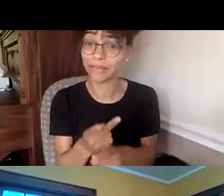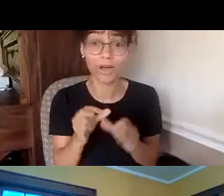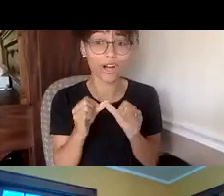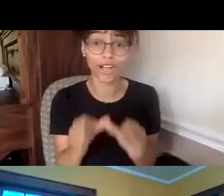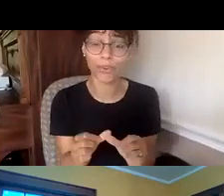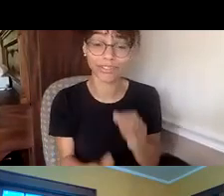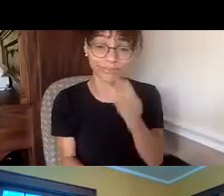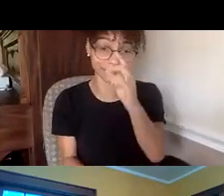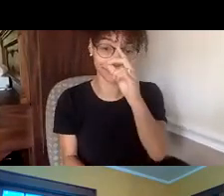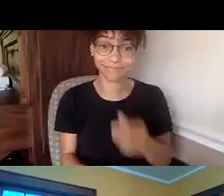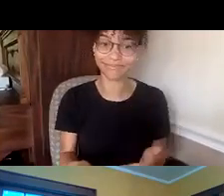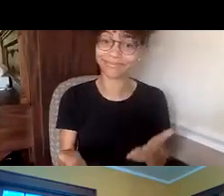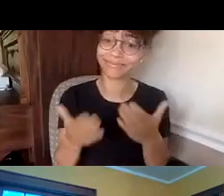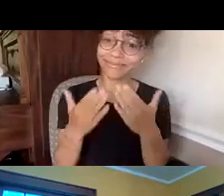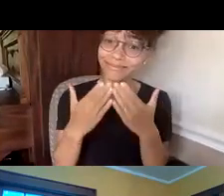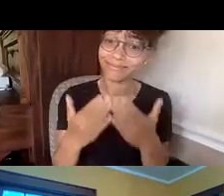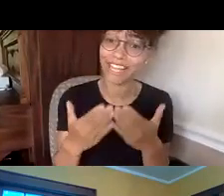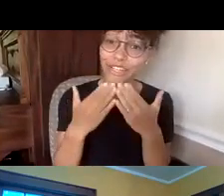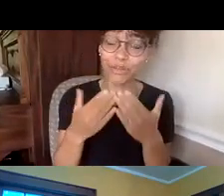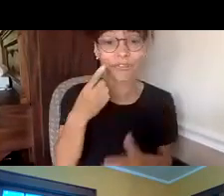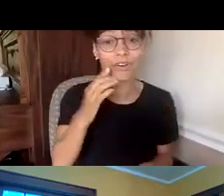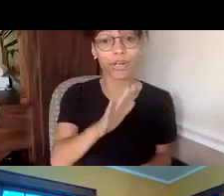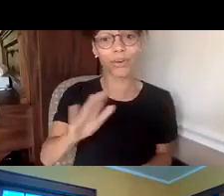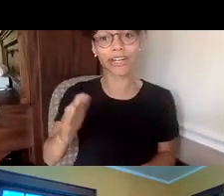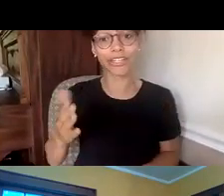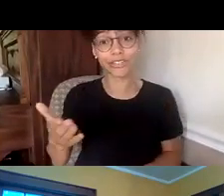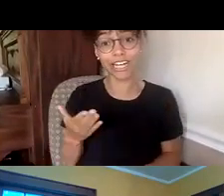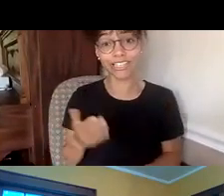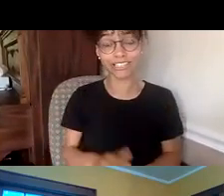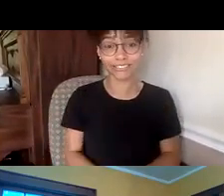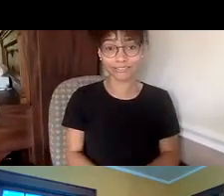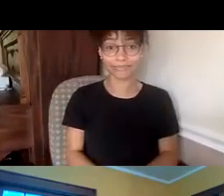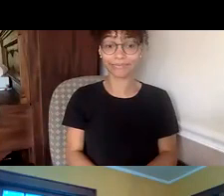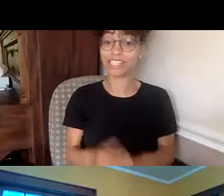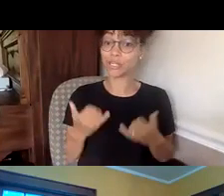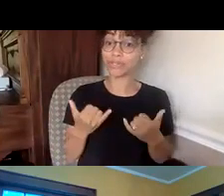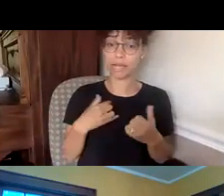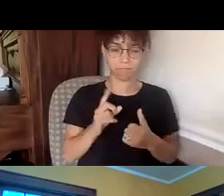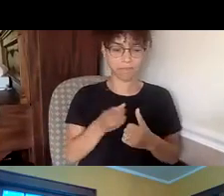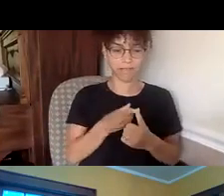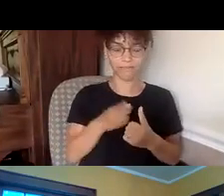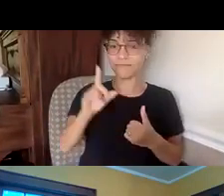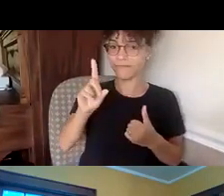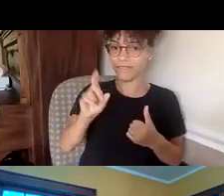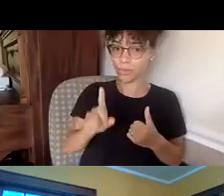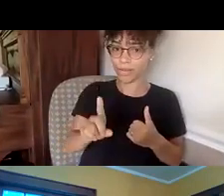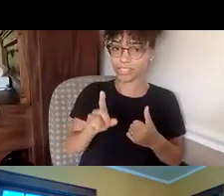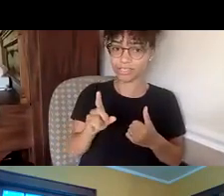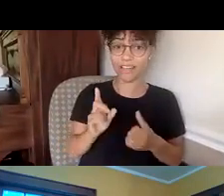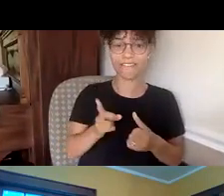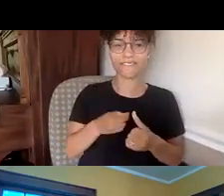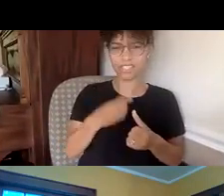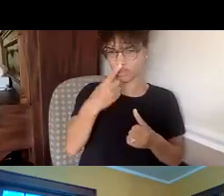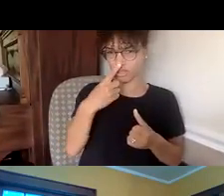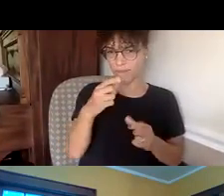All right. So thank you for those introductions. So I guess my first question for you all, if you could just elaborate